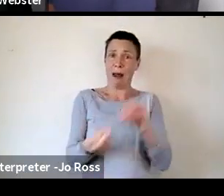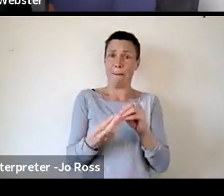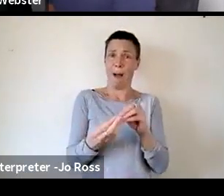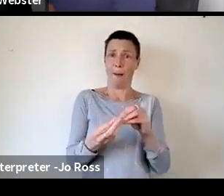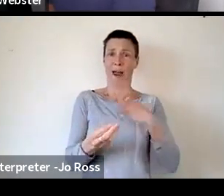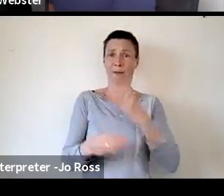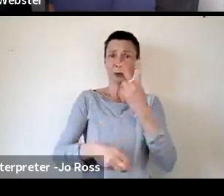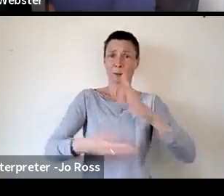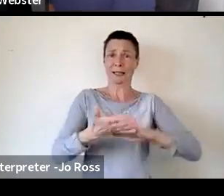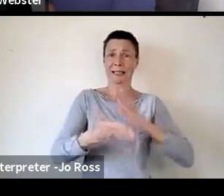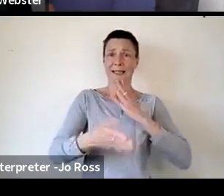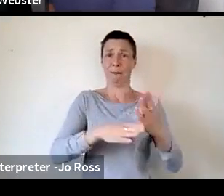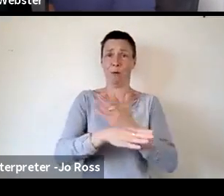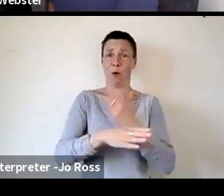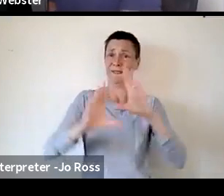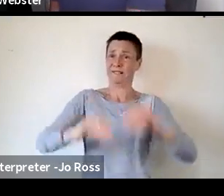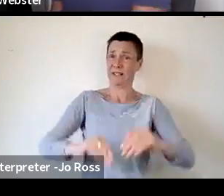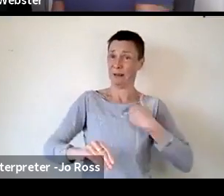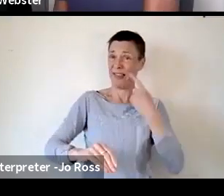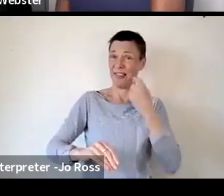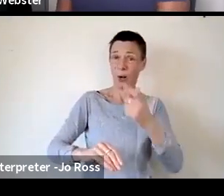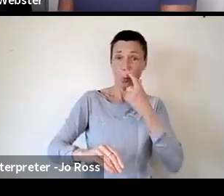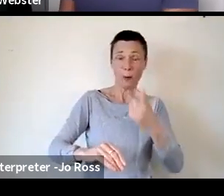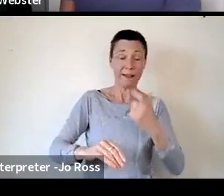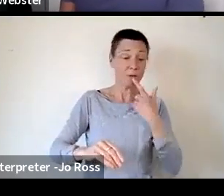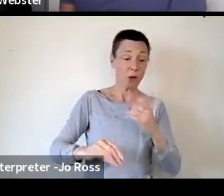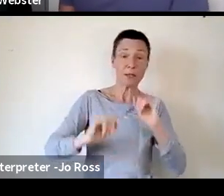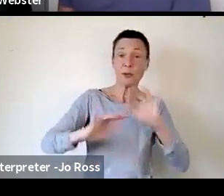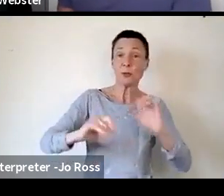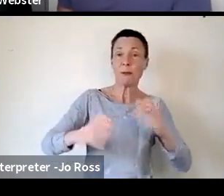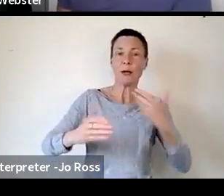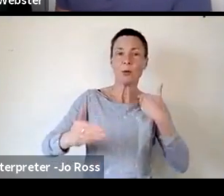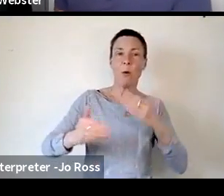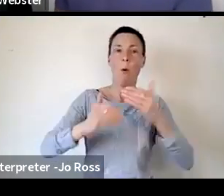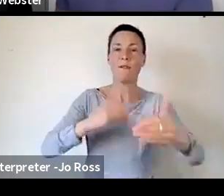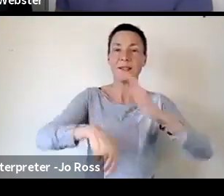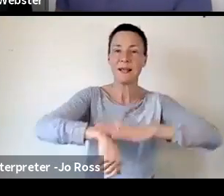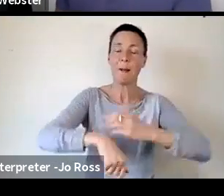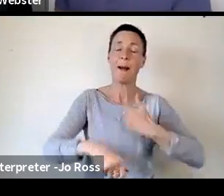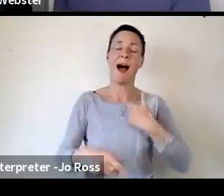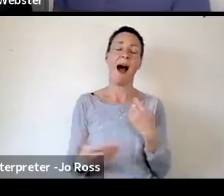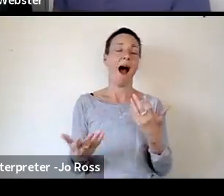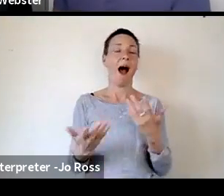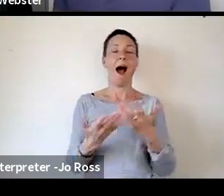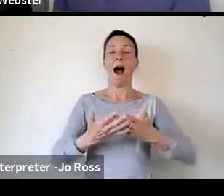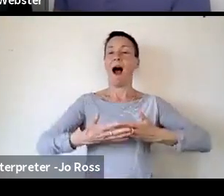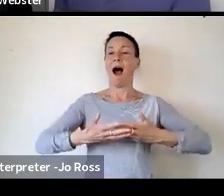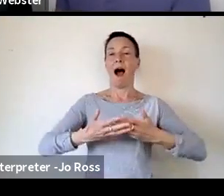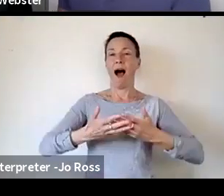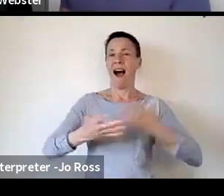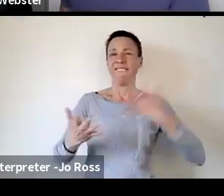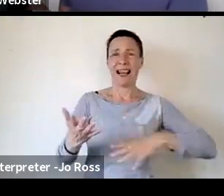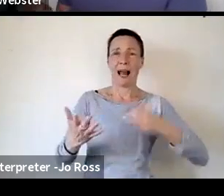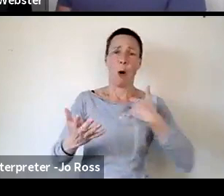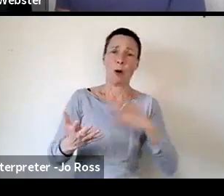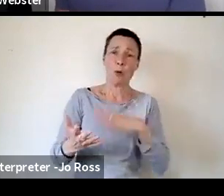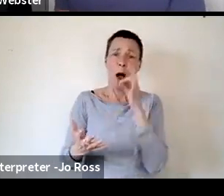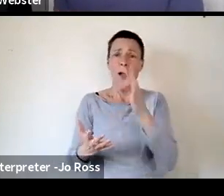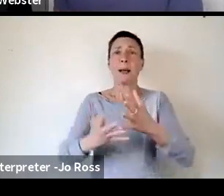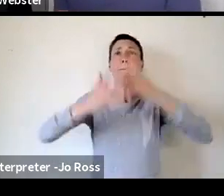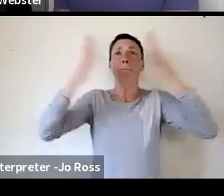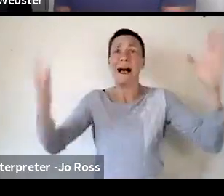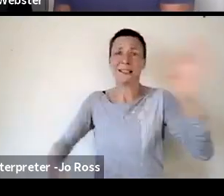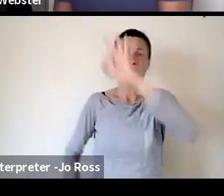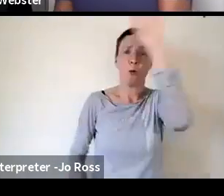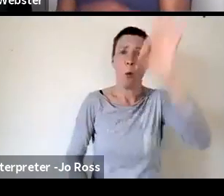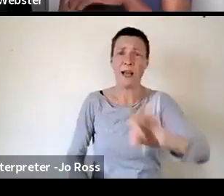end. We've not done too badly in terms of running over. I feel like I want to ask a massive question, but then that will